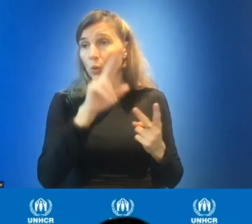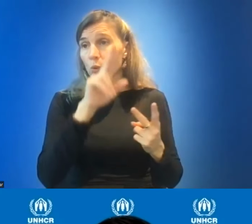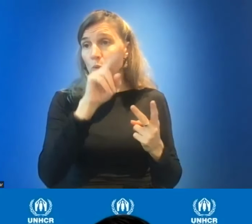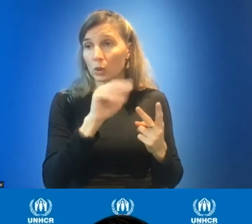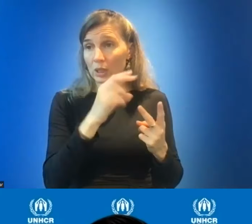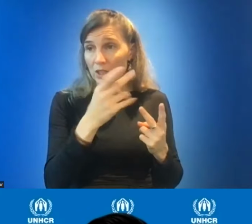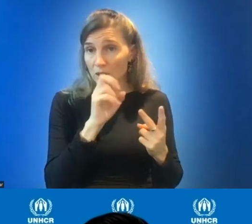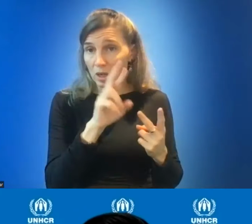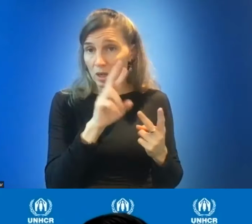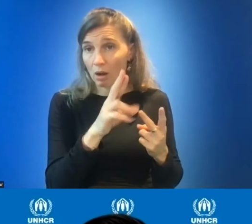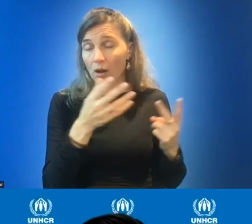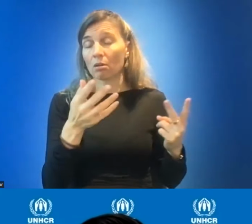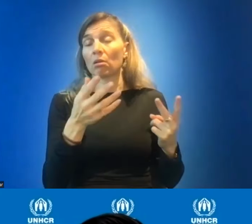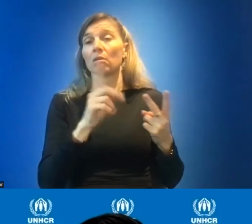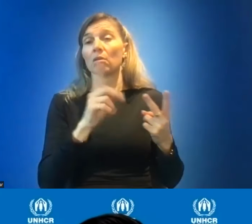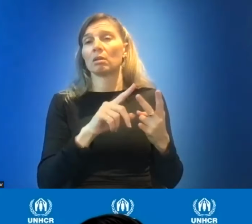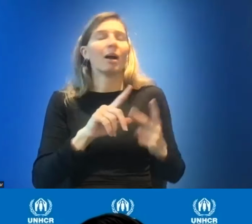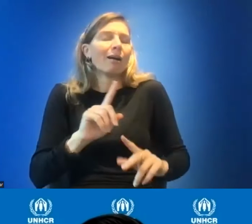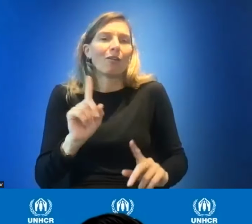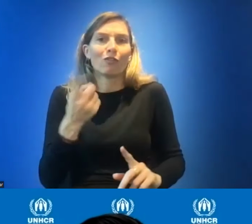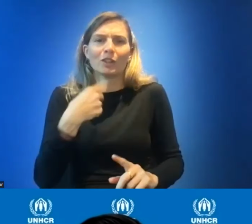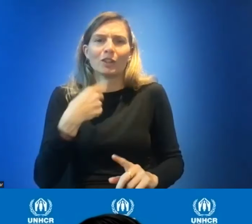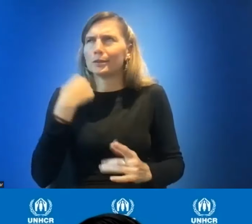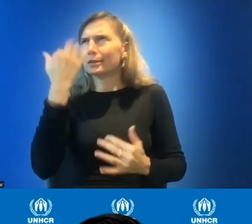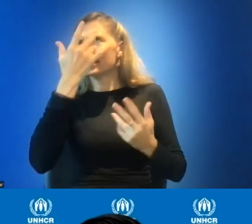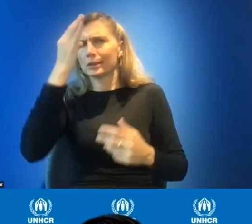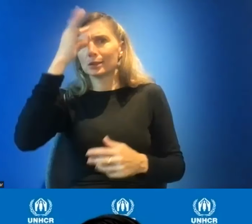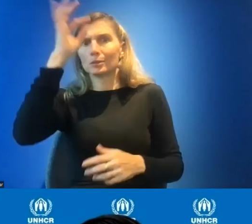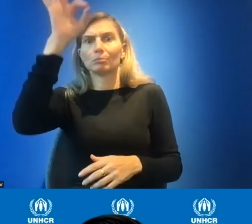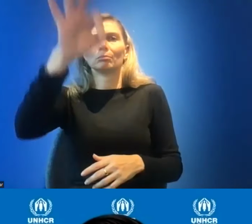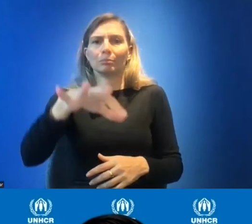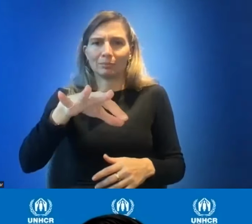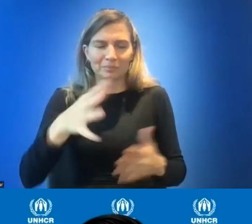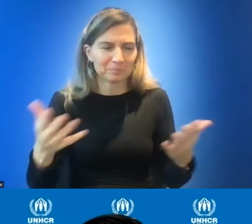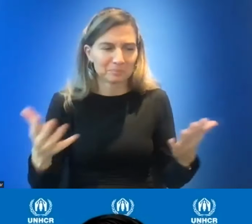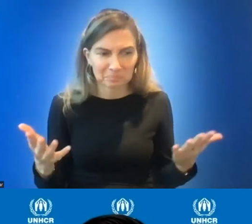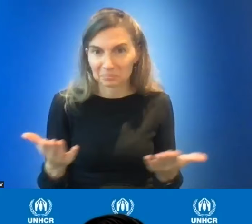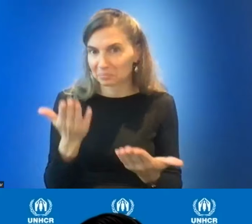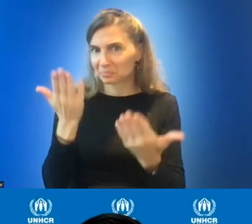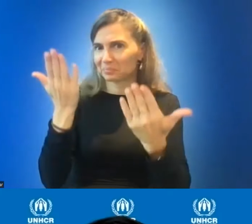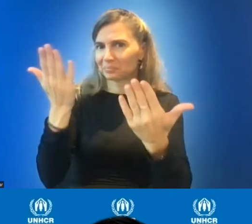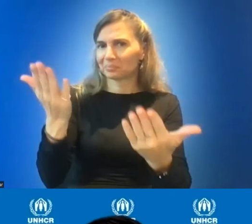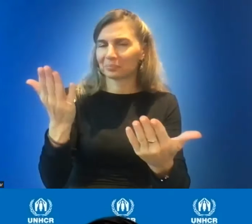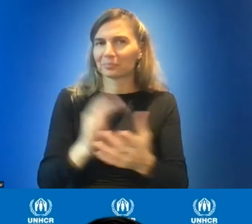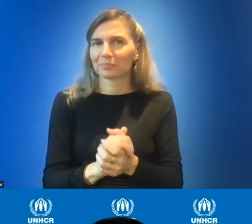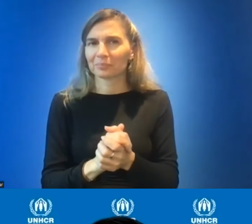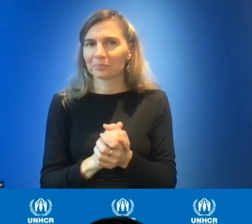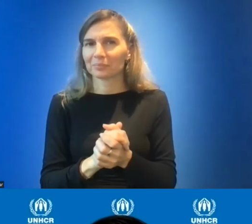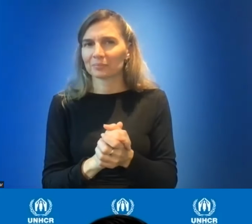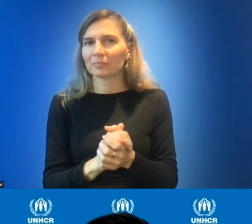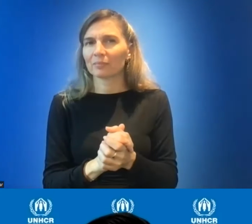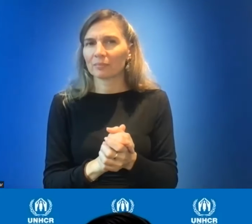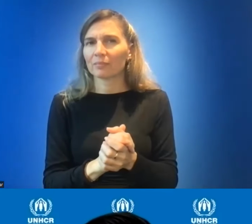so it's hard to know the specific challenges, but it's a good question and something I think you'll have to think